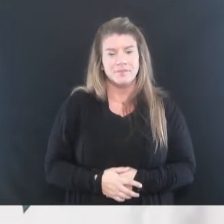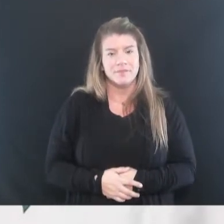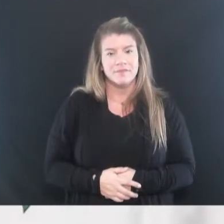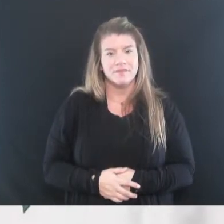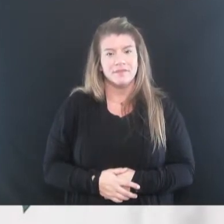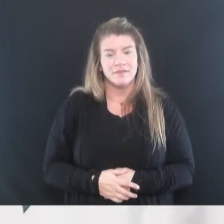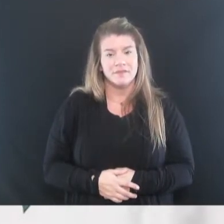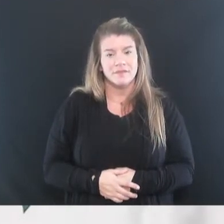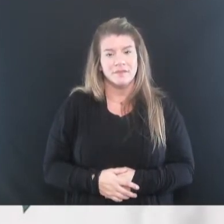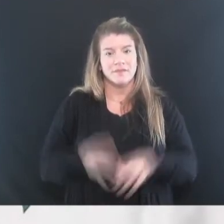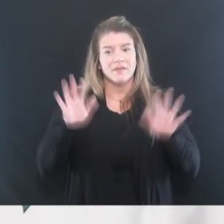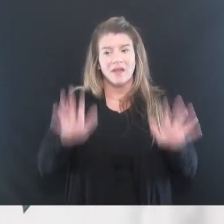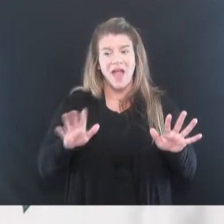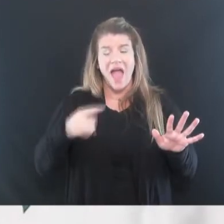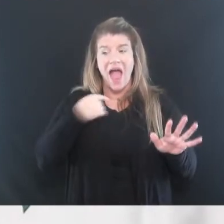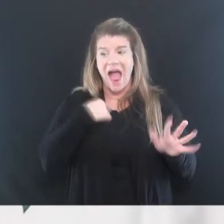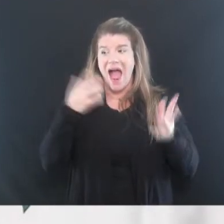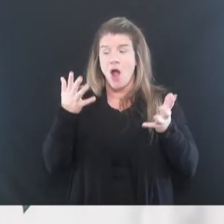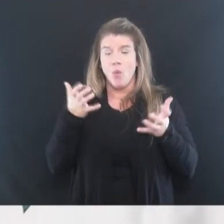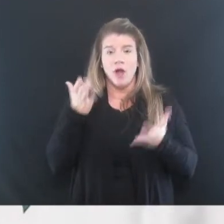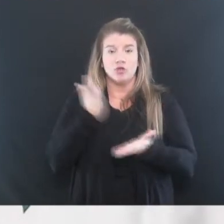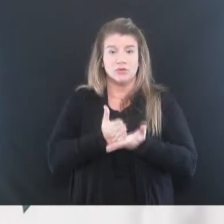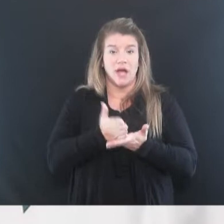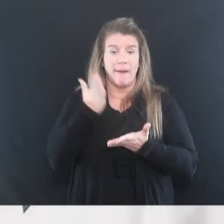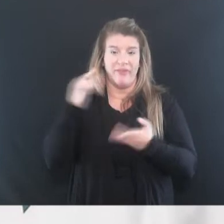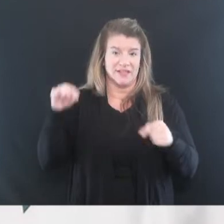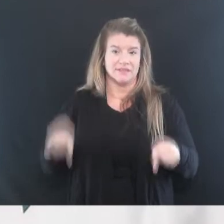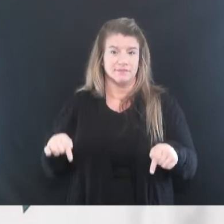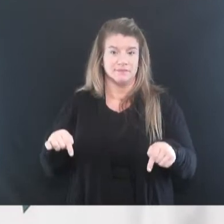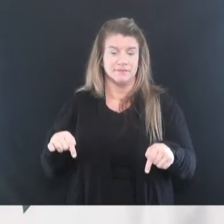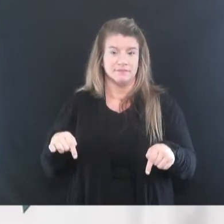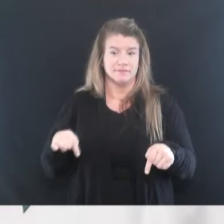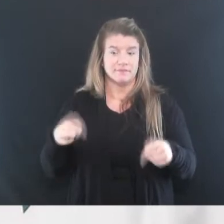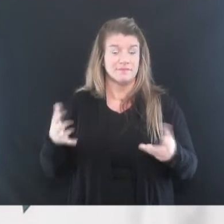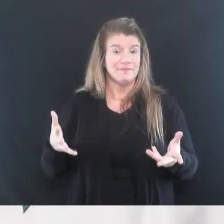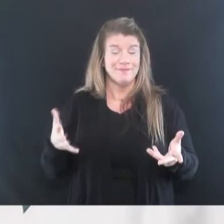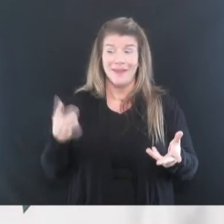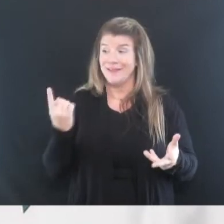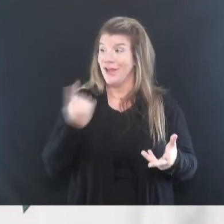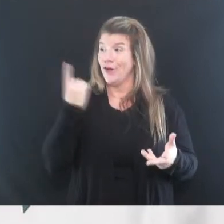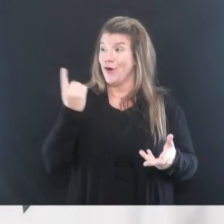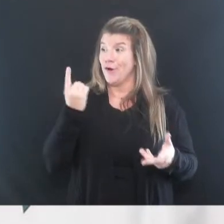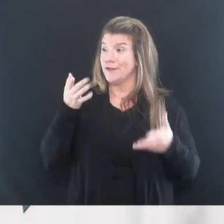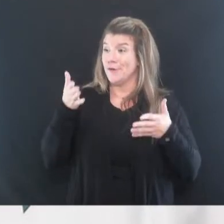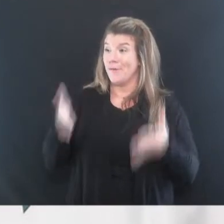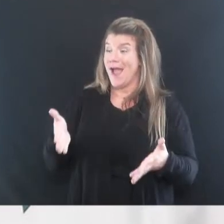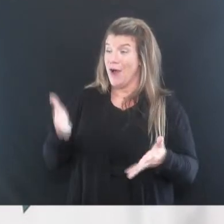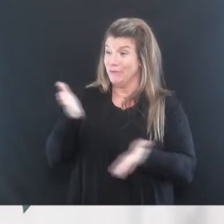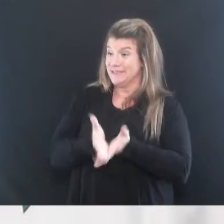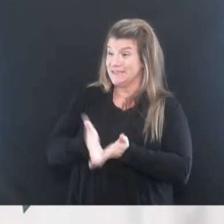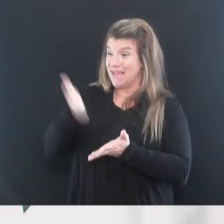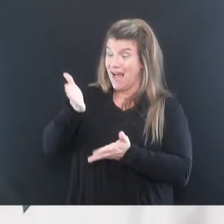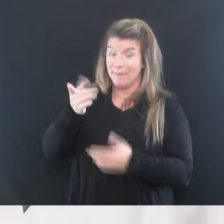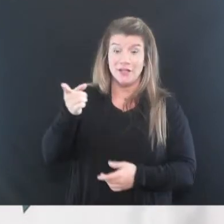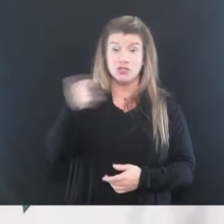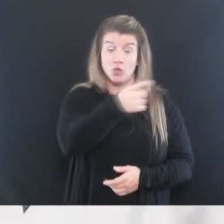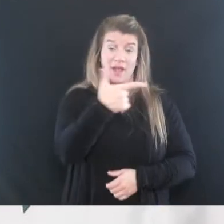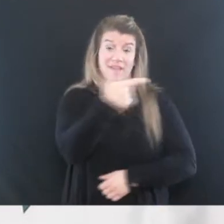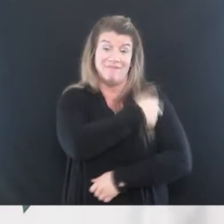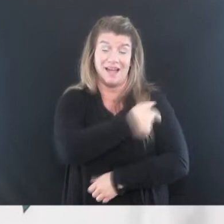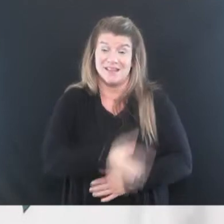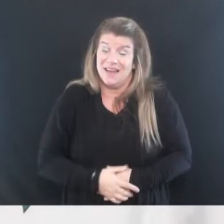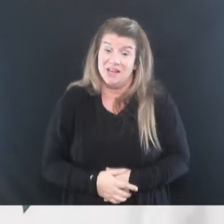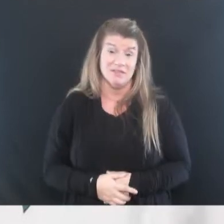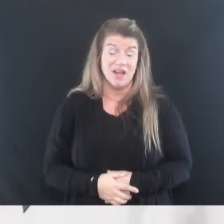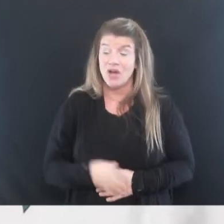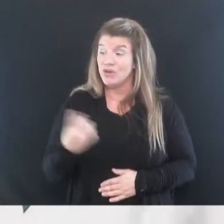I want to stop this. I don't have any way to stop it other than you get vaccinated. No other